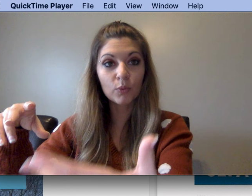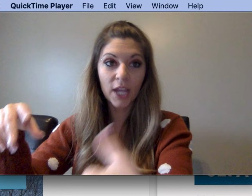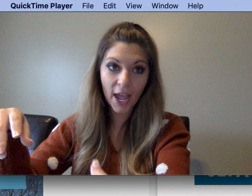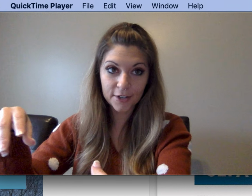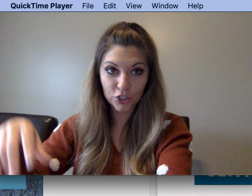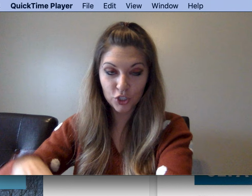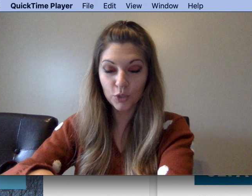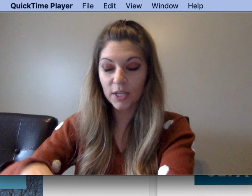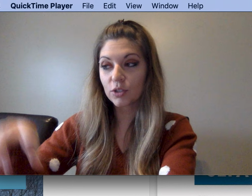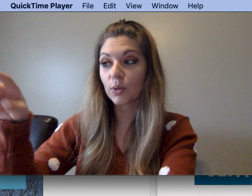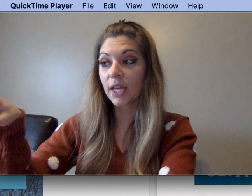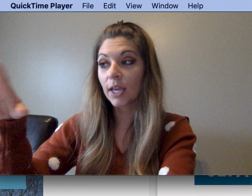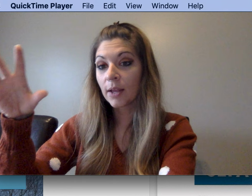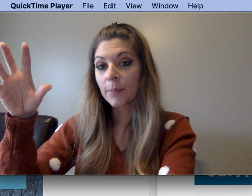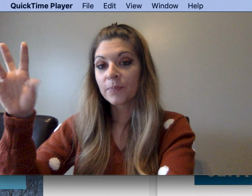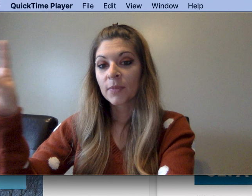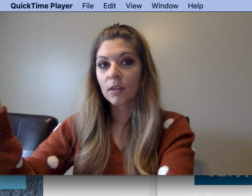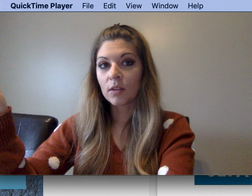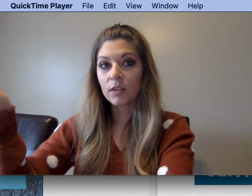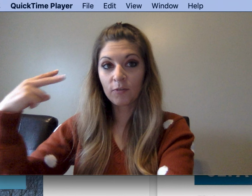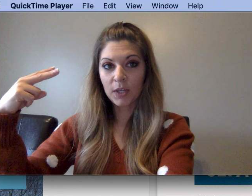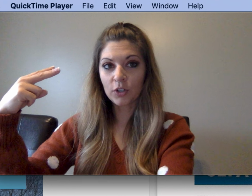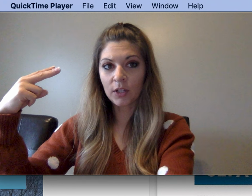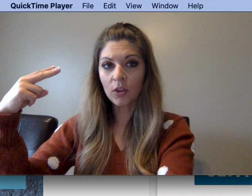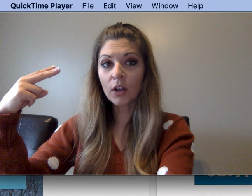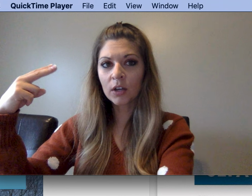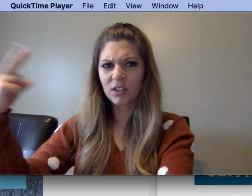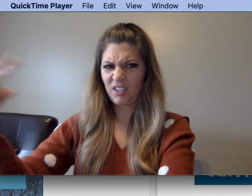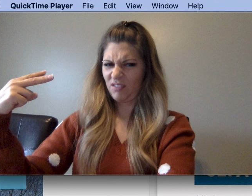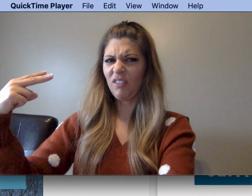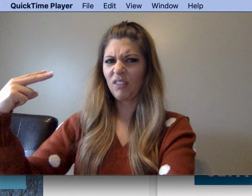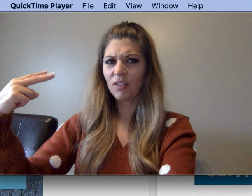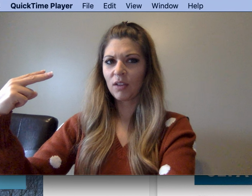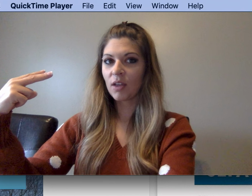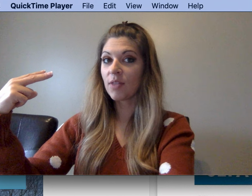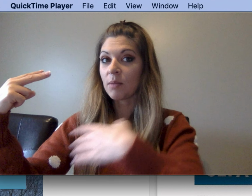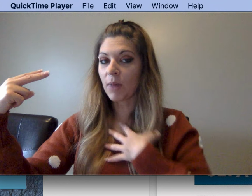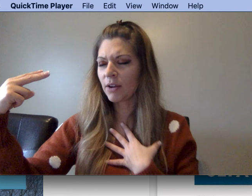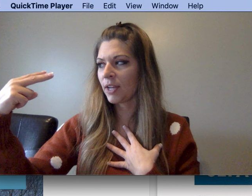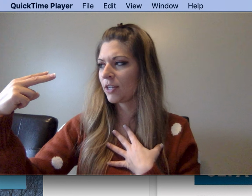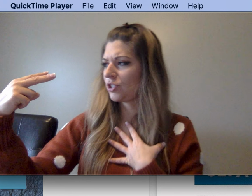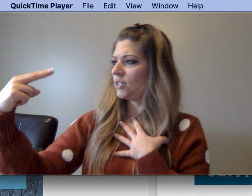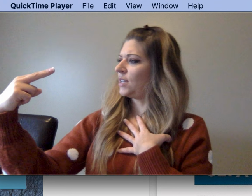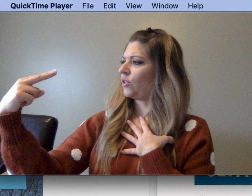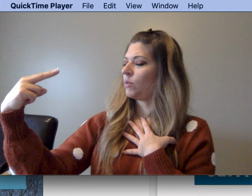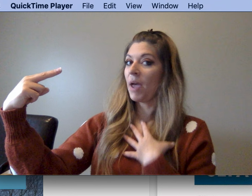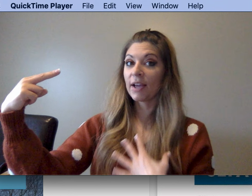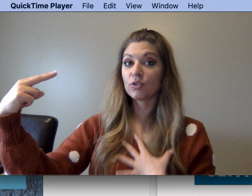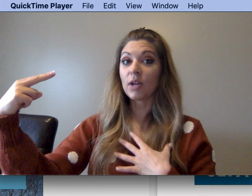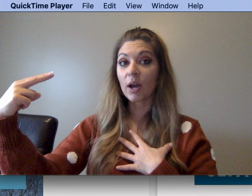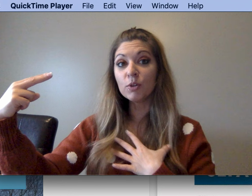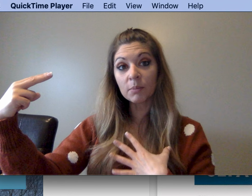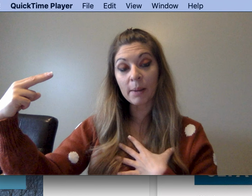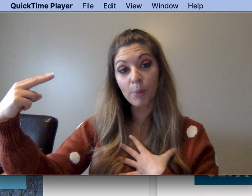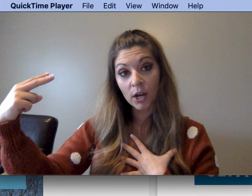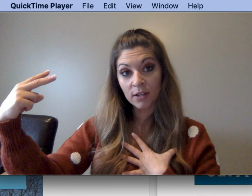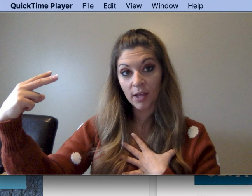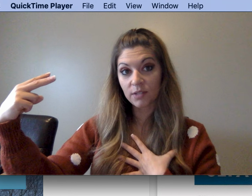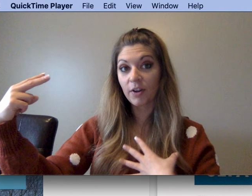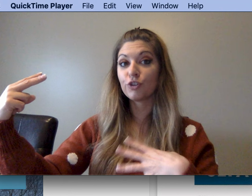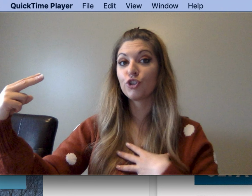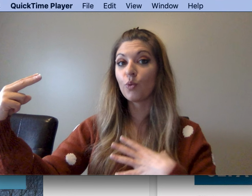your reaction to it. So like, give me a dirty look, like, ugh, and then my reaction is I look back. So now I'm using my